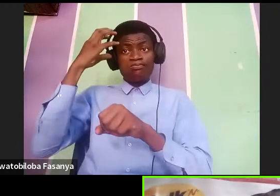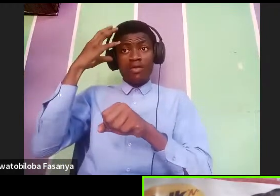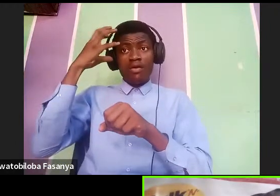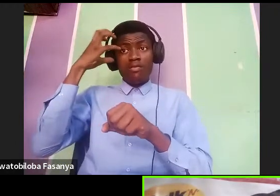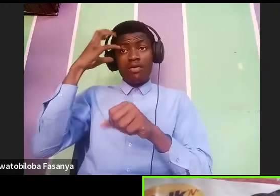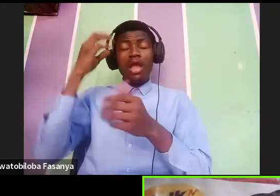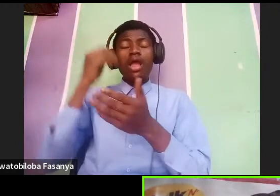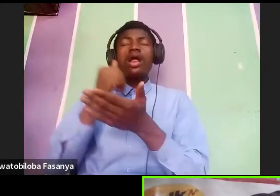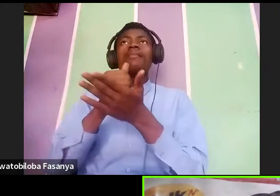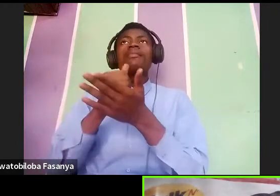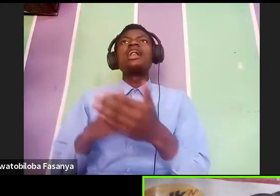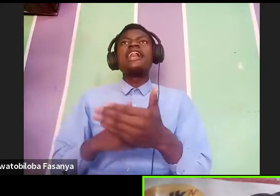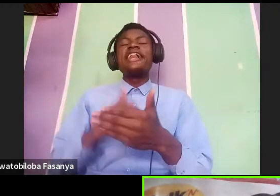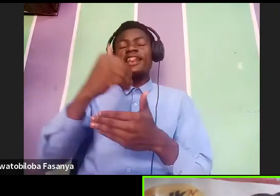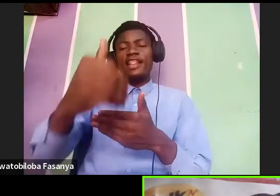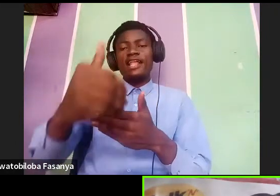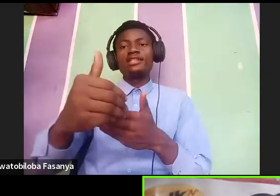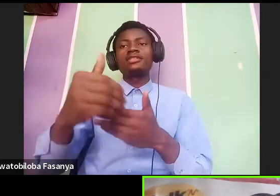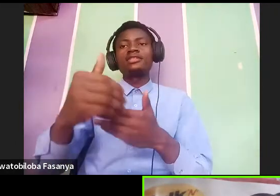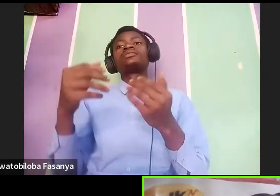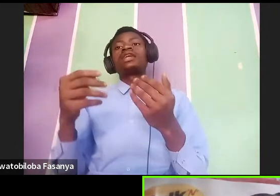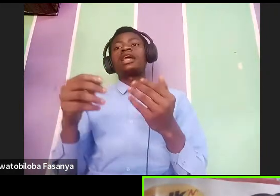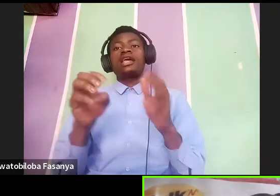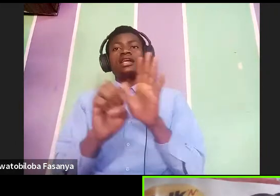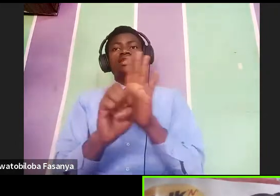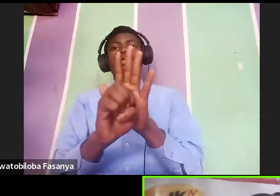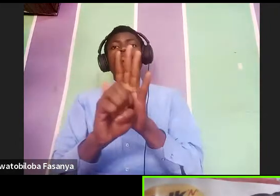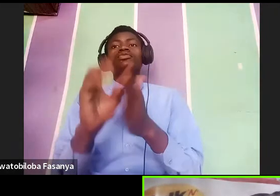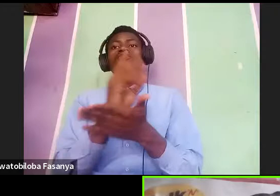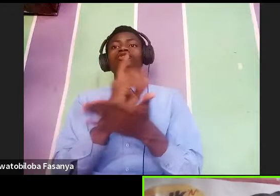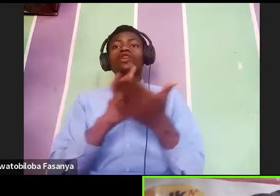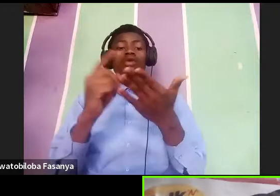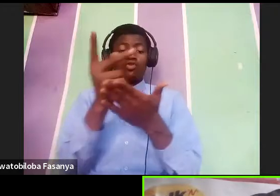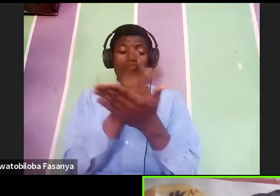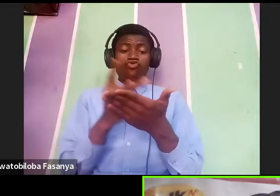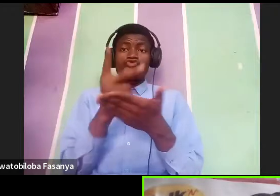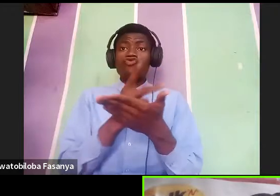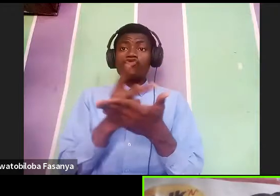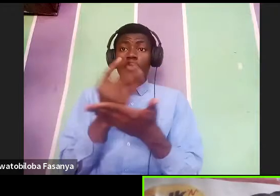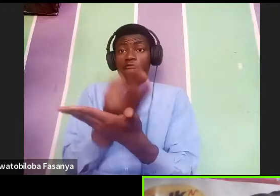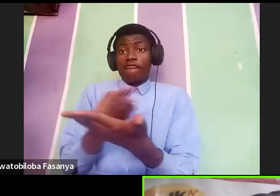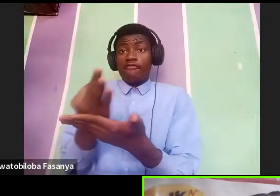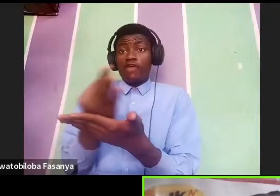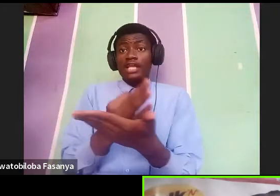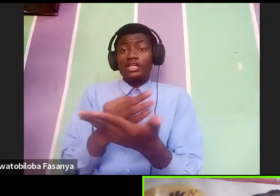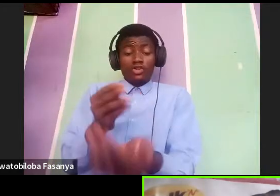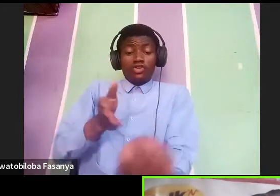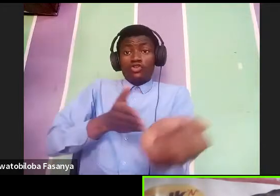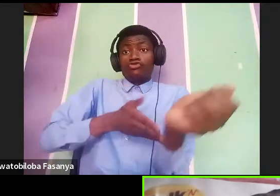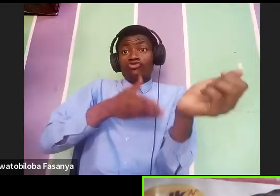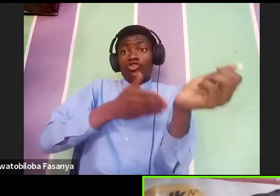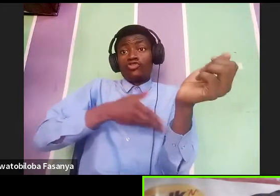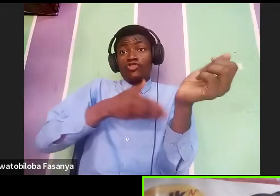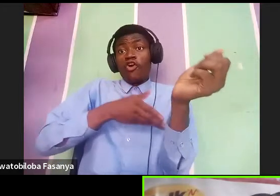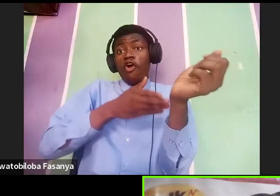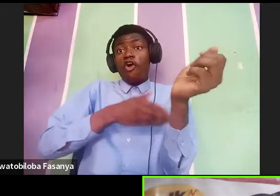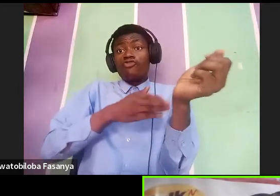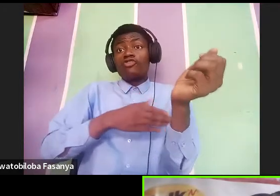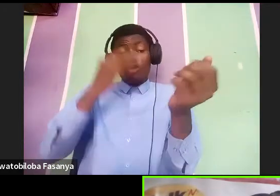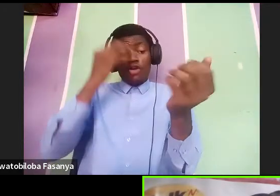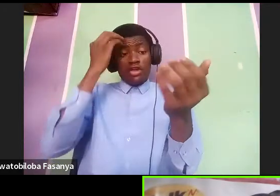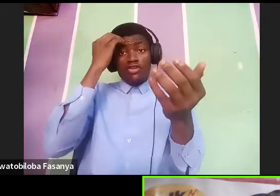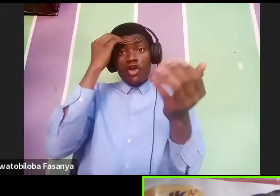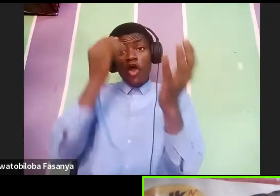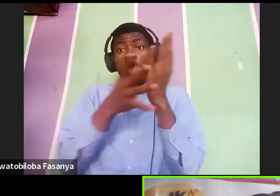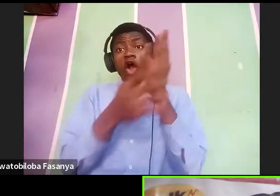is cooking and frying dodo, and all of a sudden has an oil spill, or somebody is trying to make eba